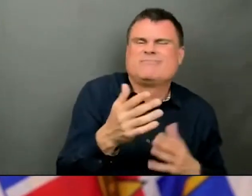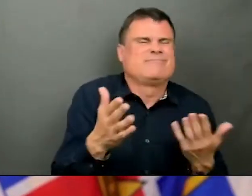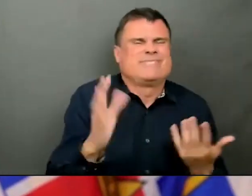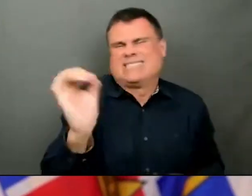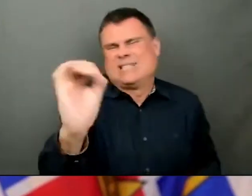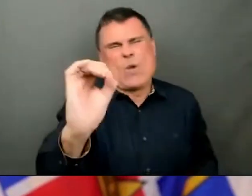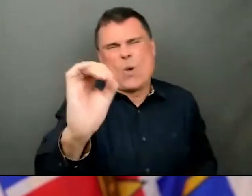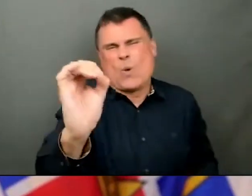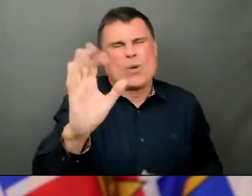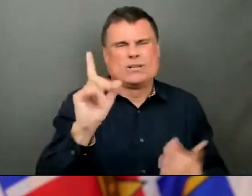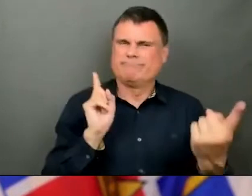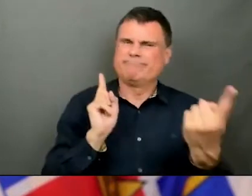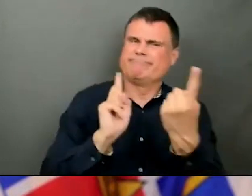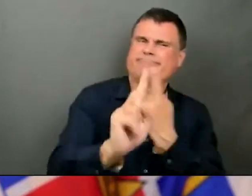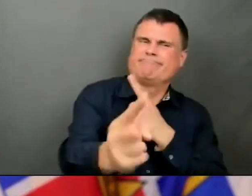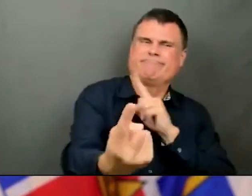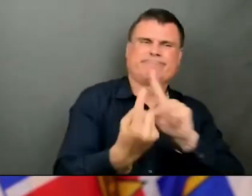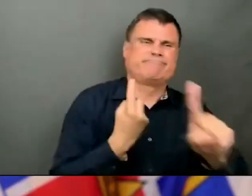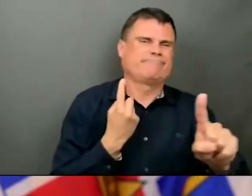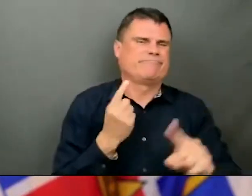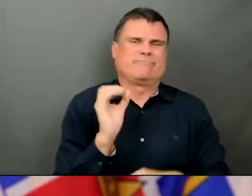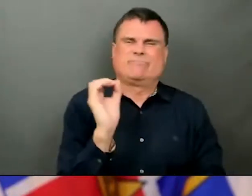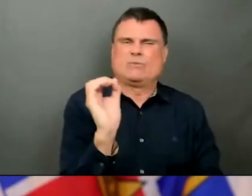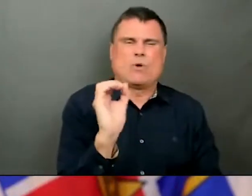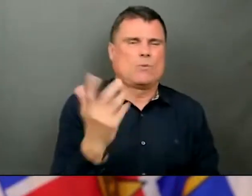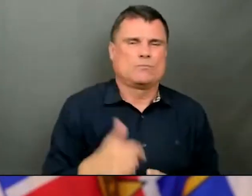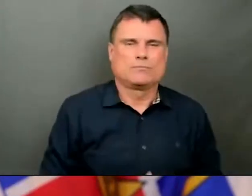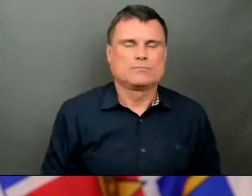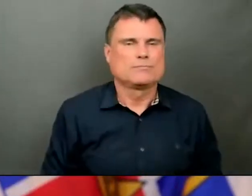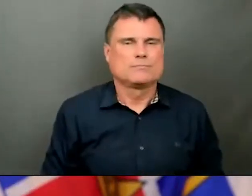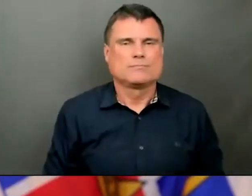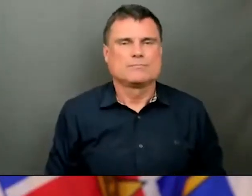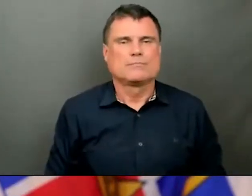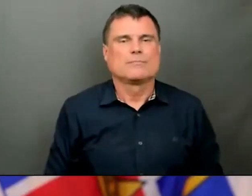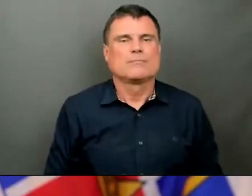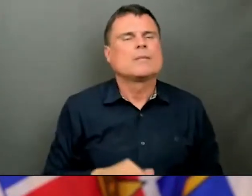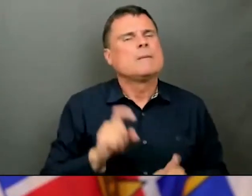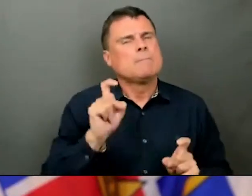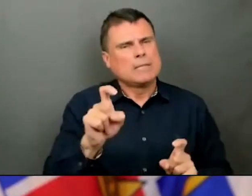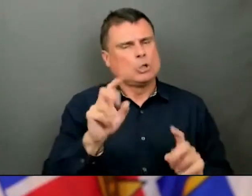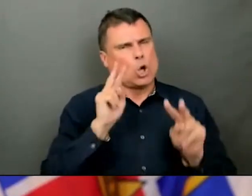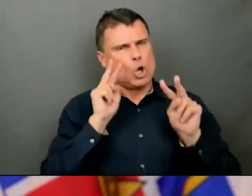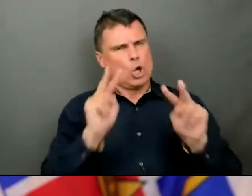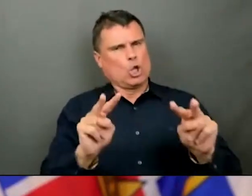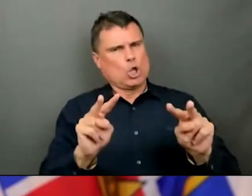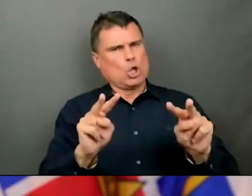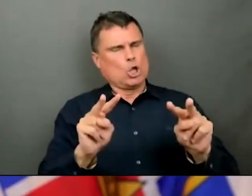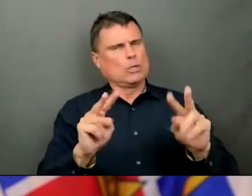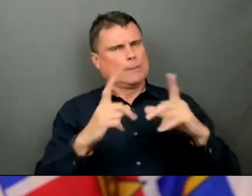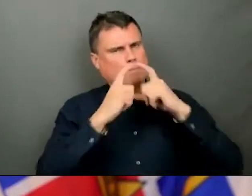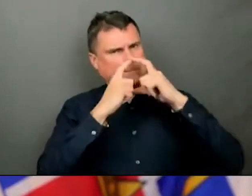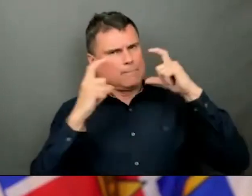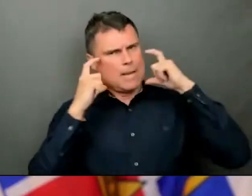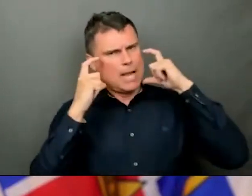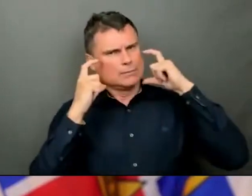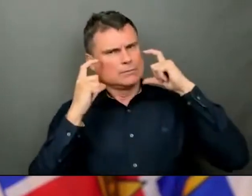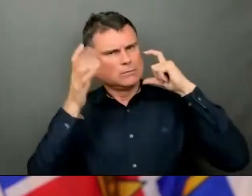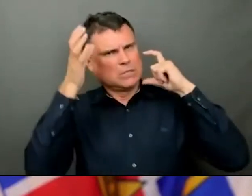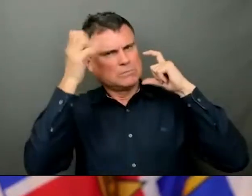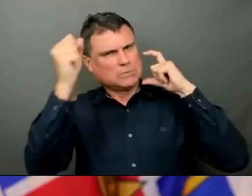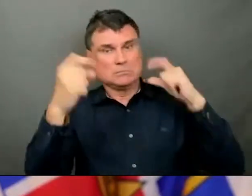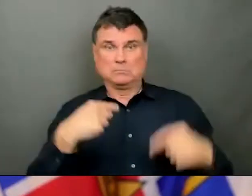get. So I think we need to be rational about wearing masks outside. I know many people, like myself, if I'm going